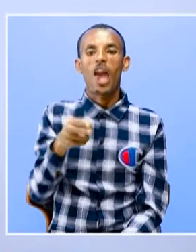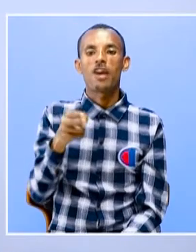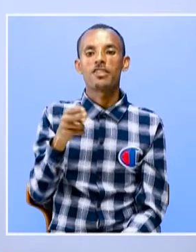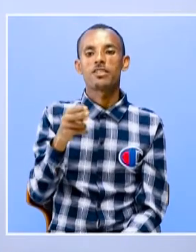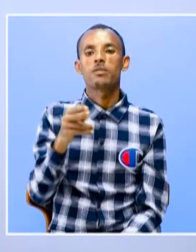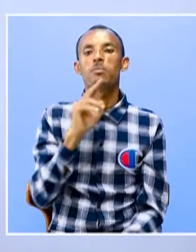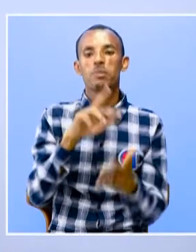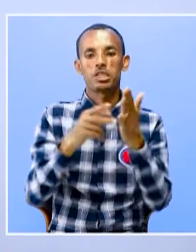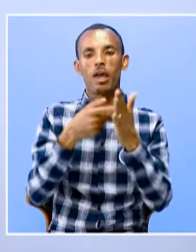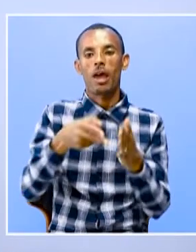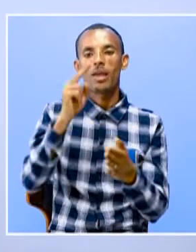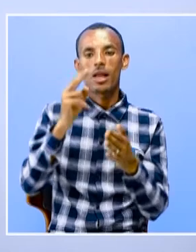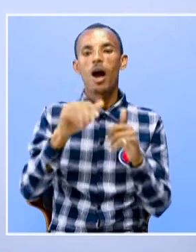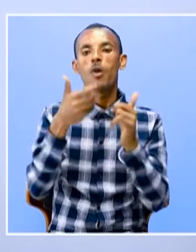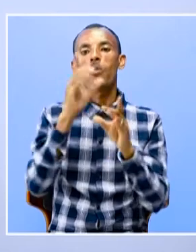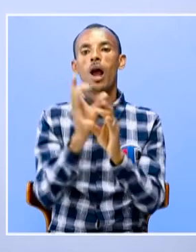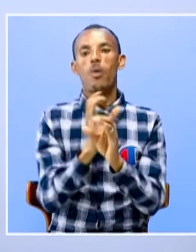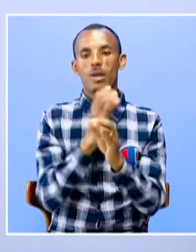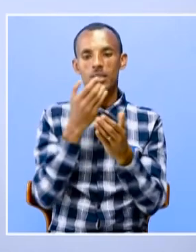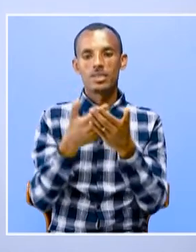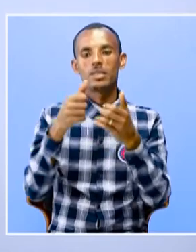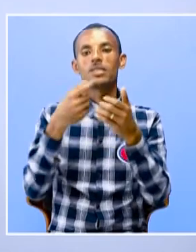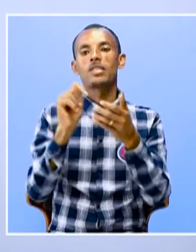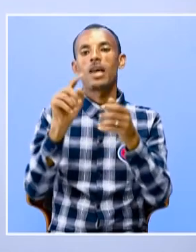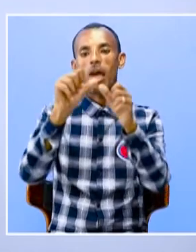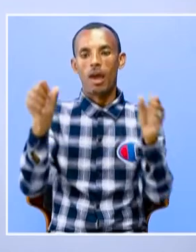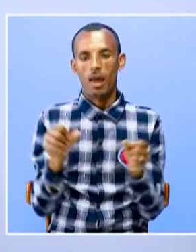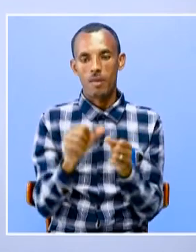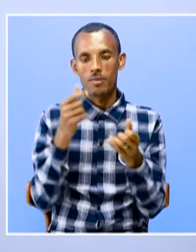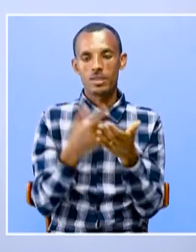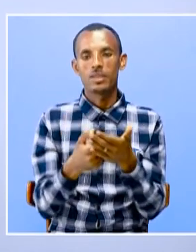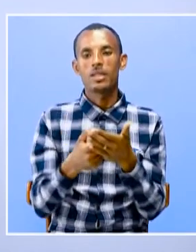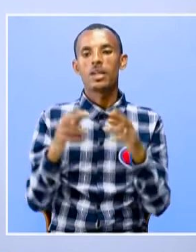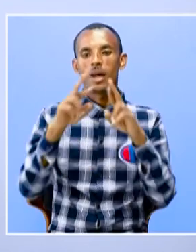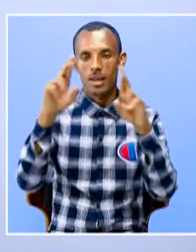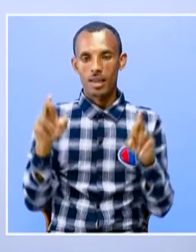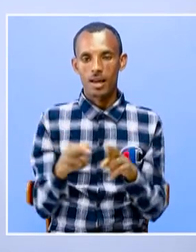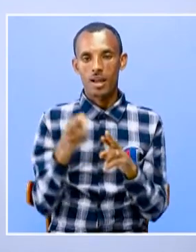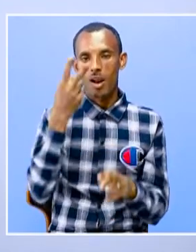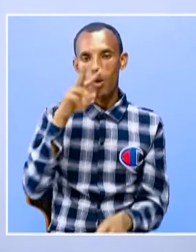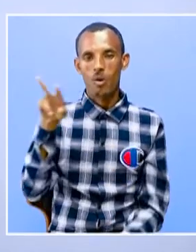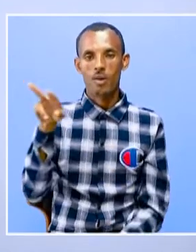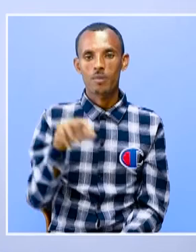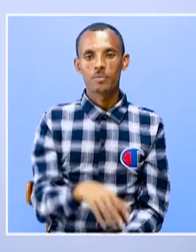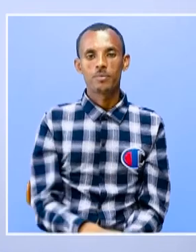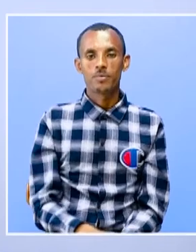calculate the area of this rectangle? Look, this one,